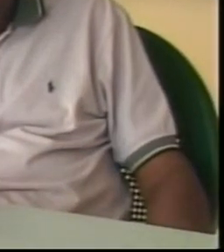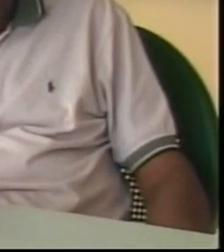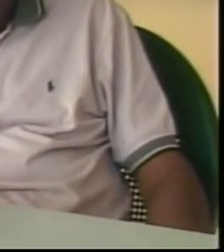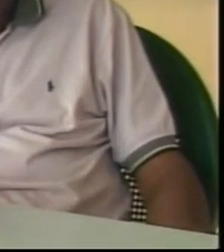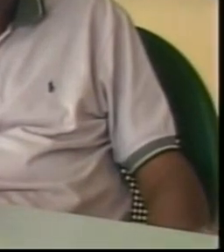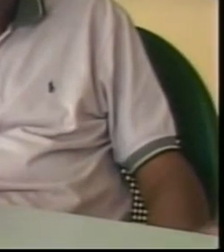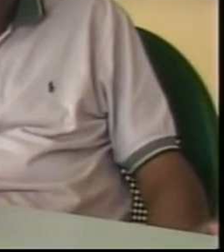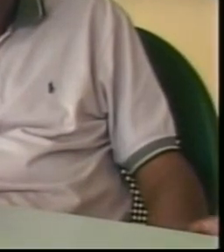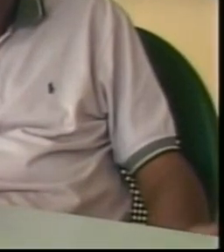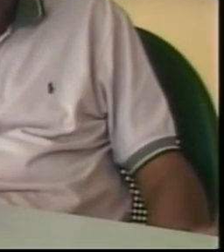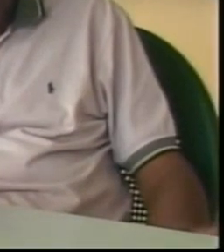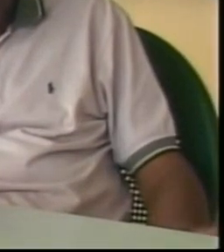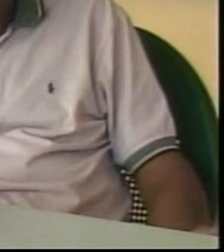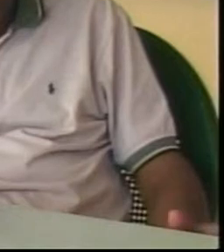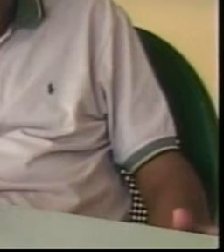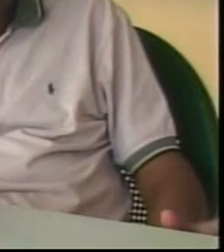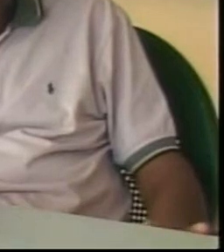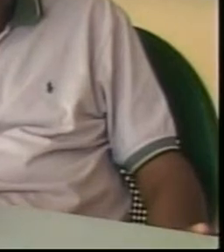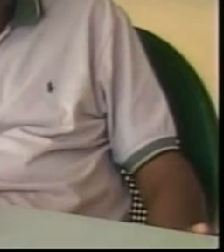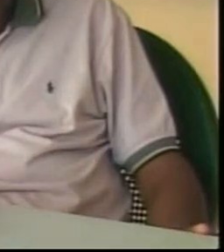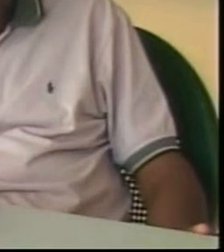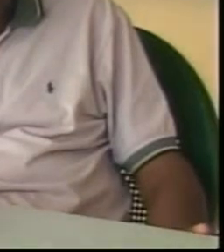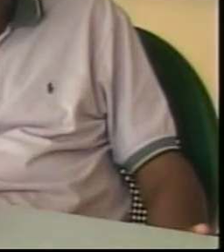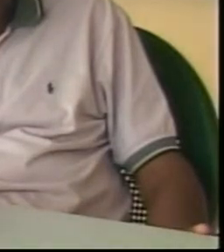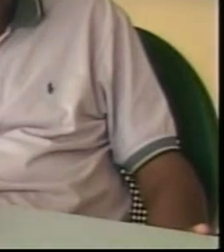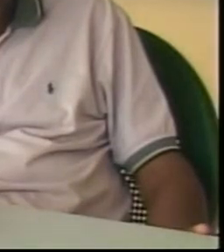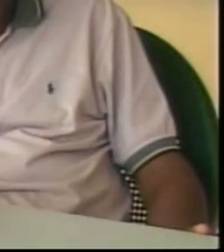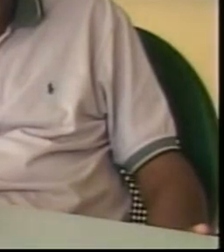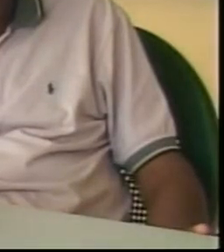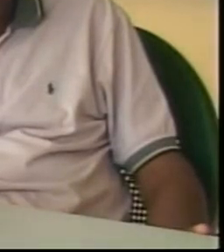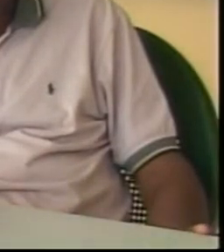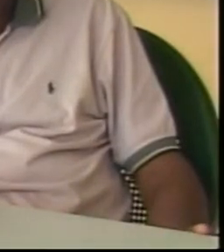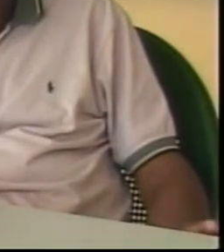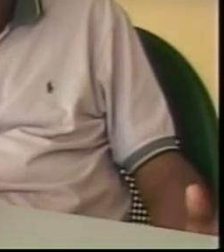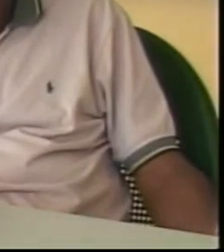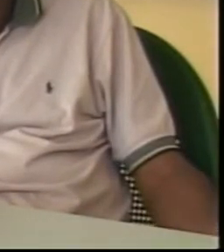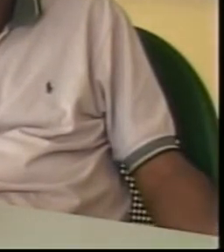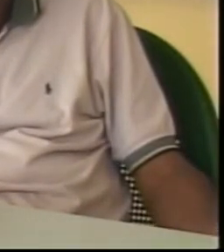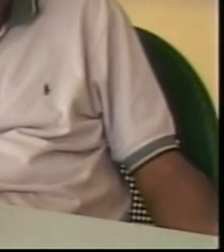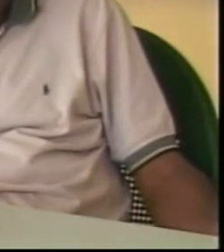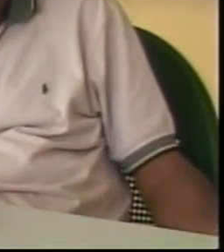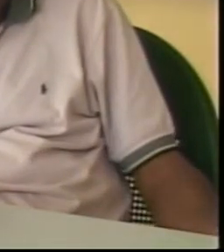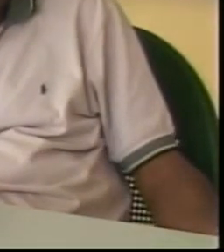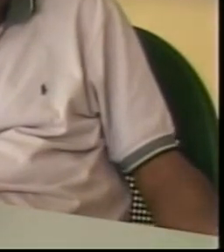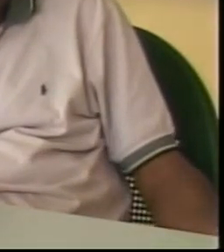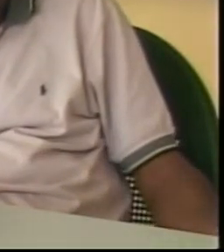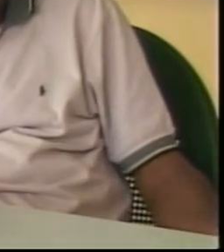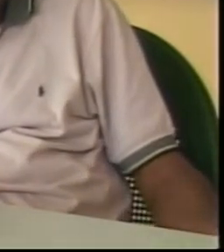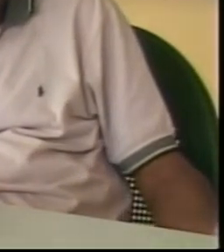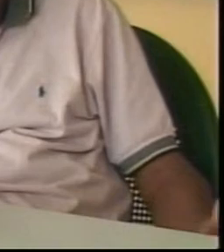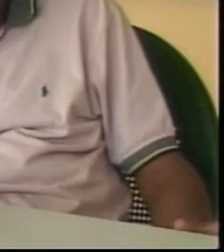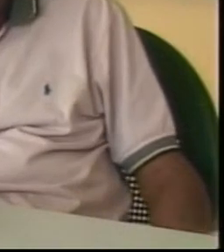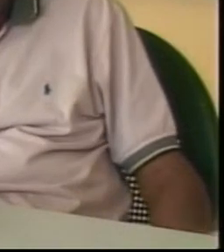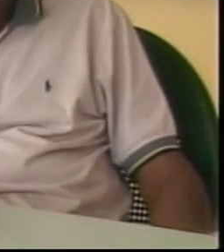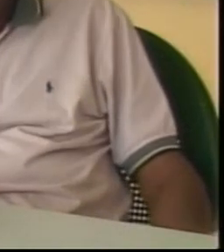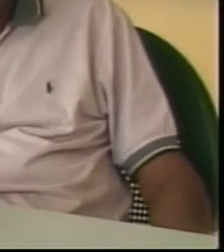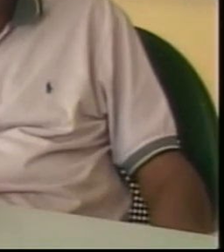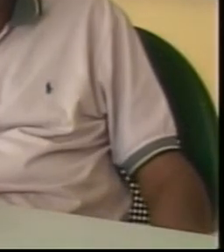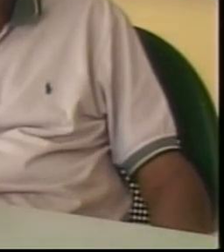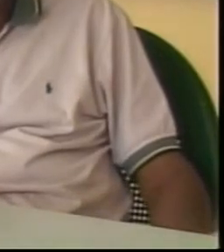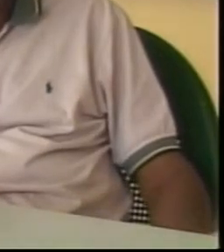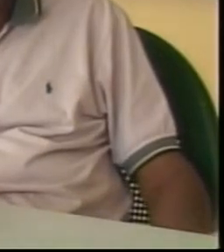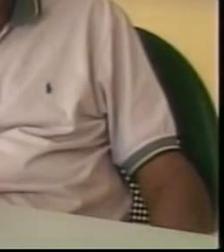sponsorship, we shall continue, because nothing will stop us from going where we want to go. It didn't stop us for the first 24 years. It's not